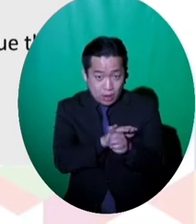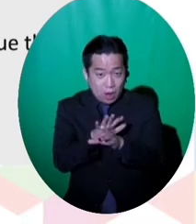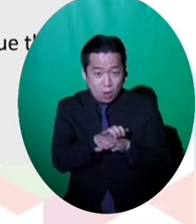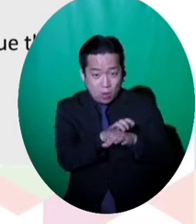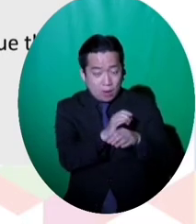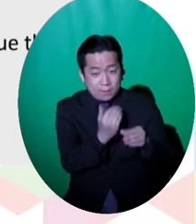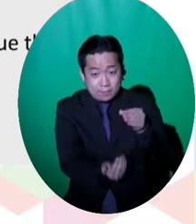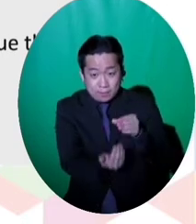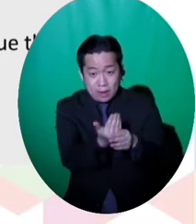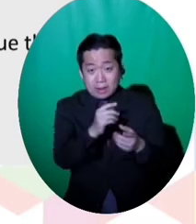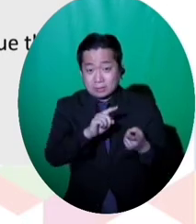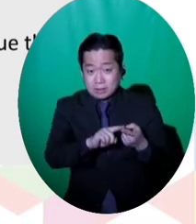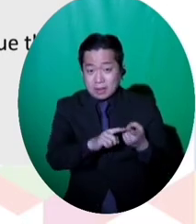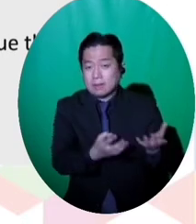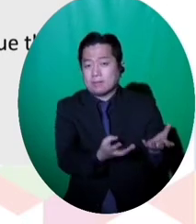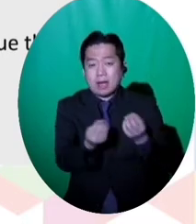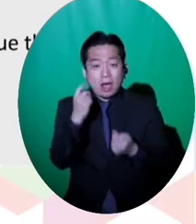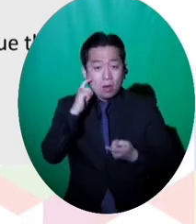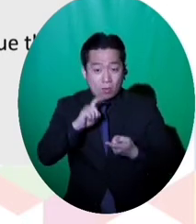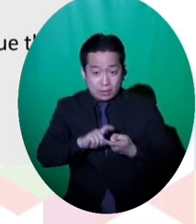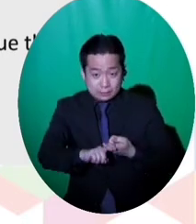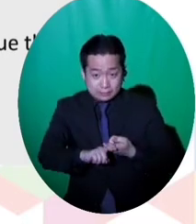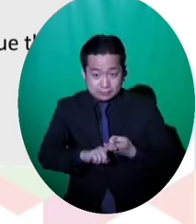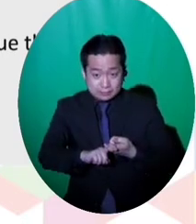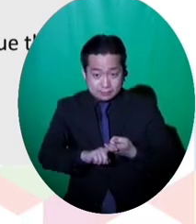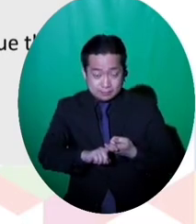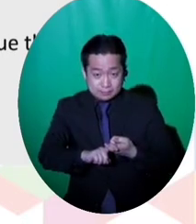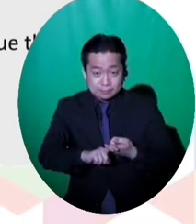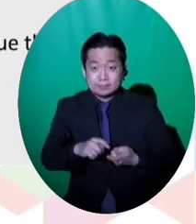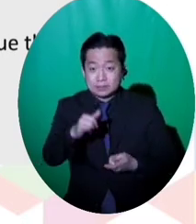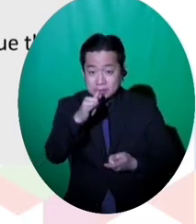optimism that perhaps people are beginning to pay attention to care.